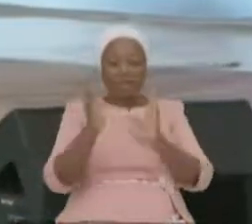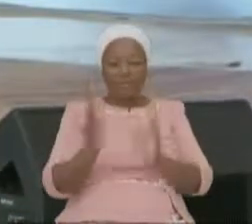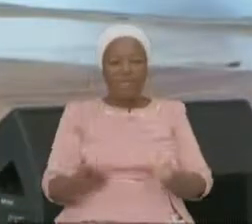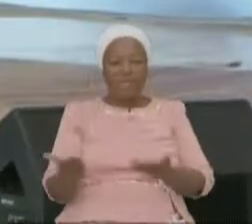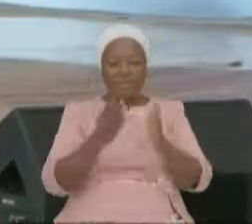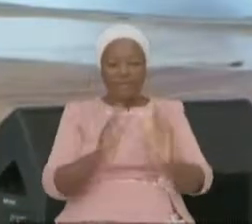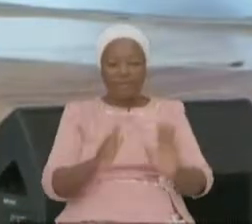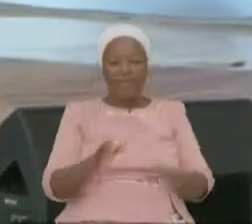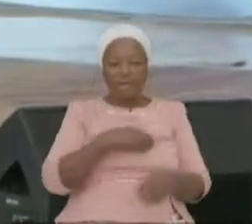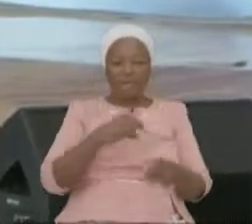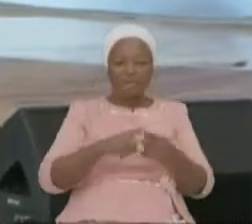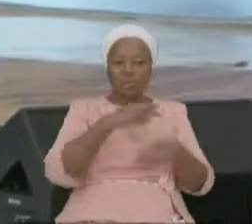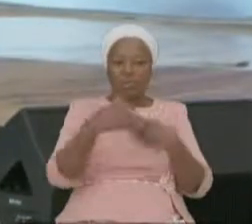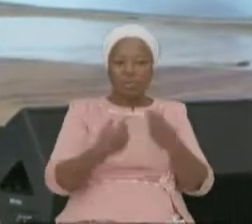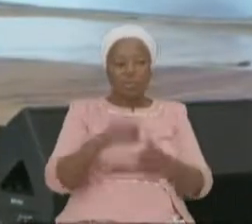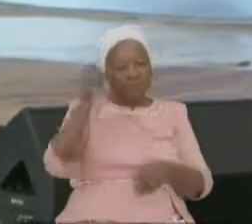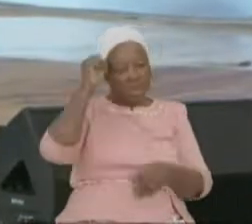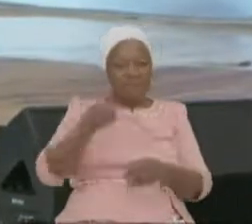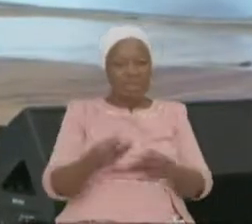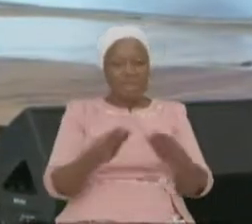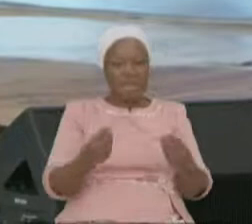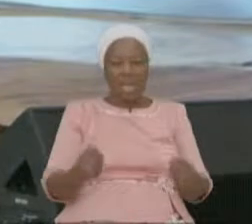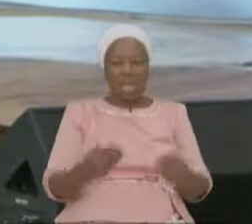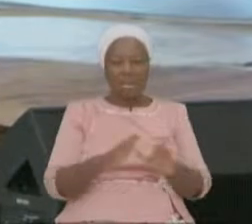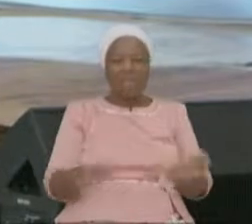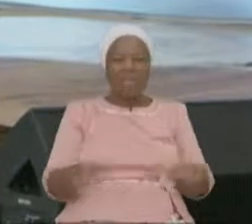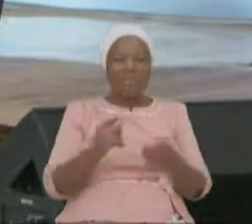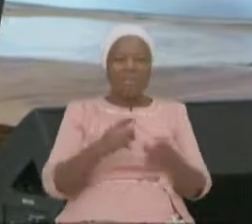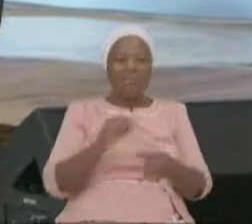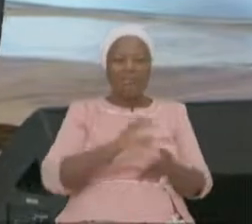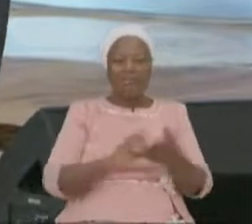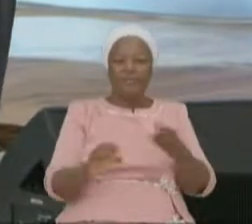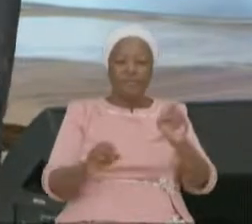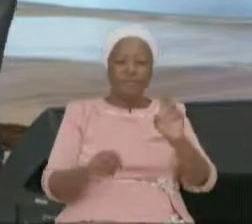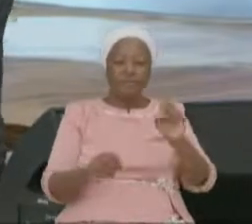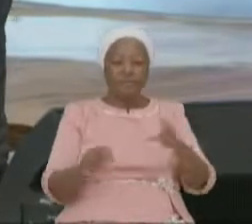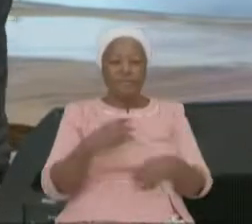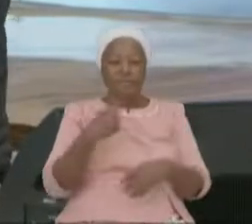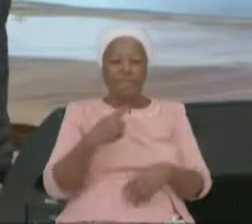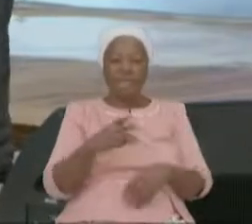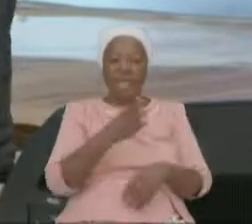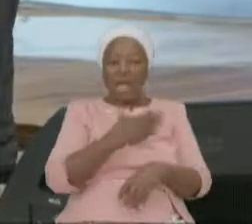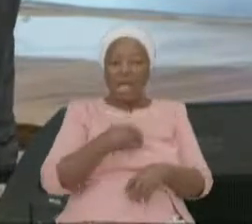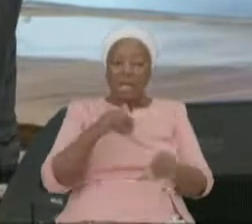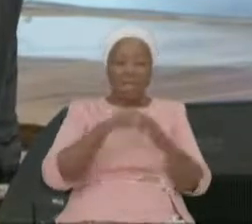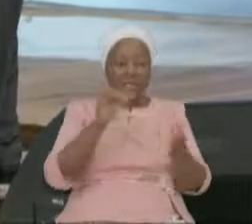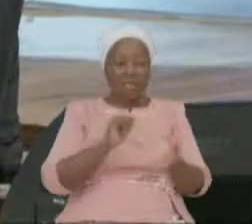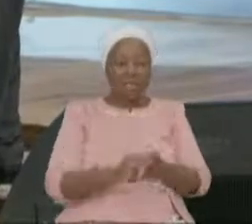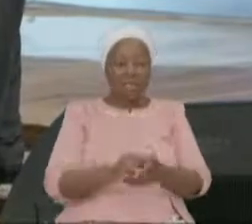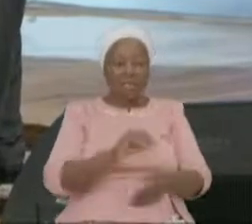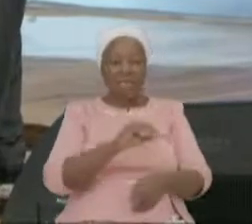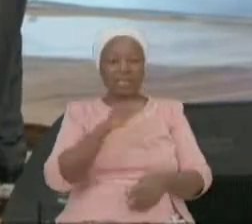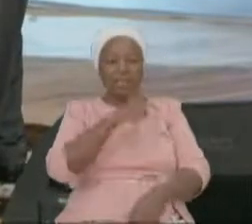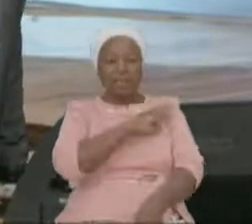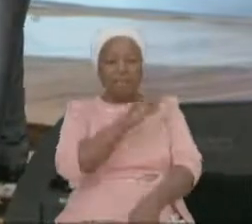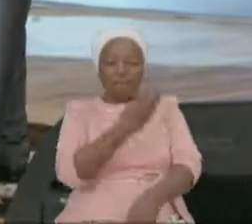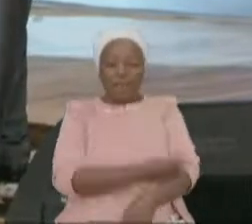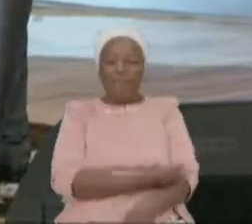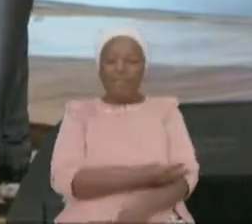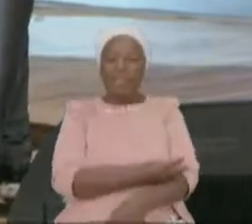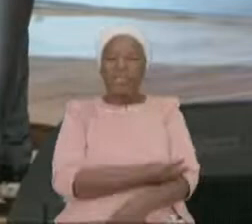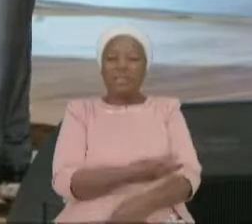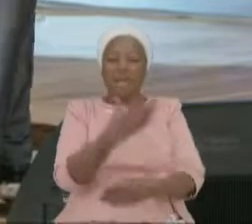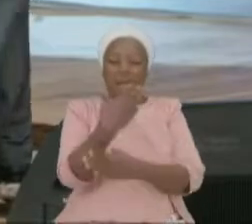his land. Then in verse 12, it says, and in that mighty hand, in that